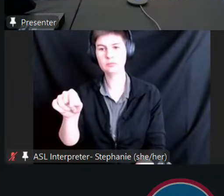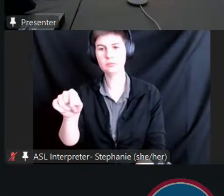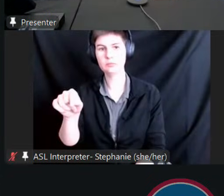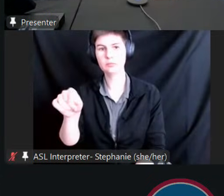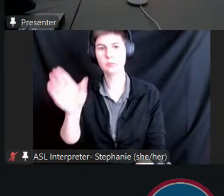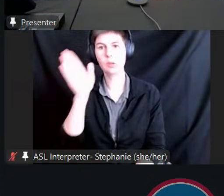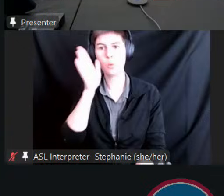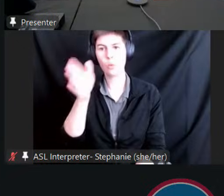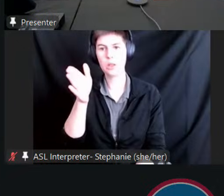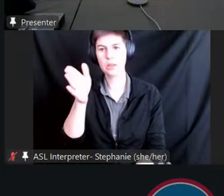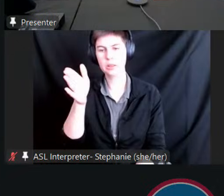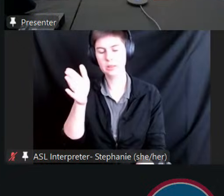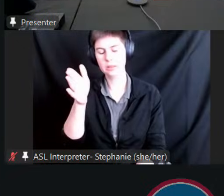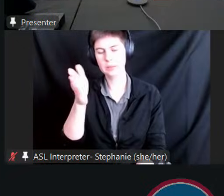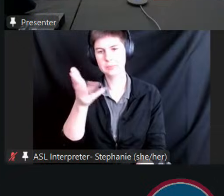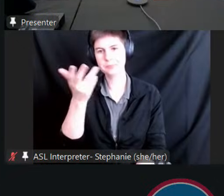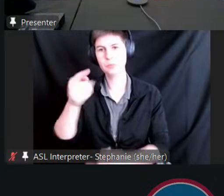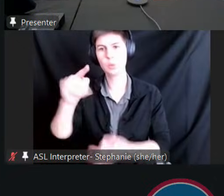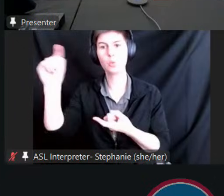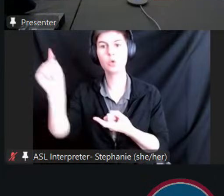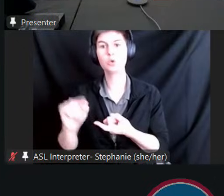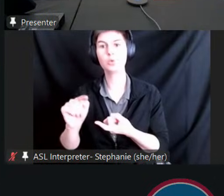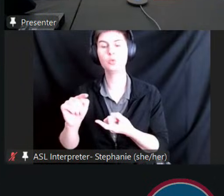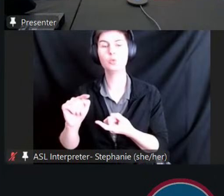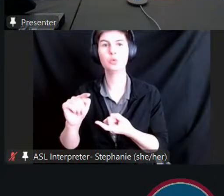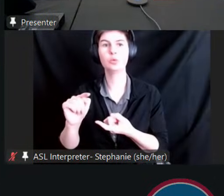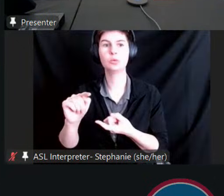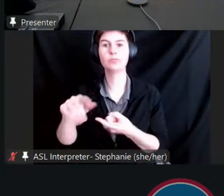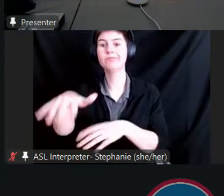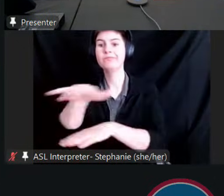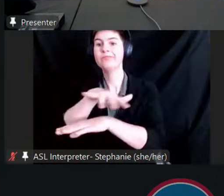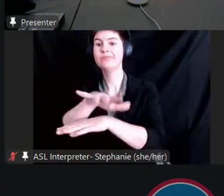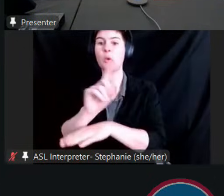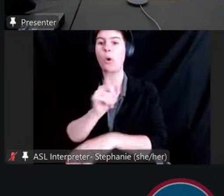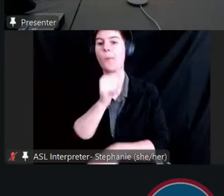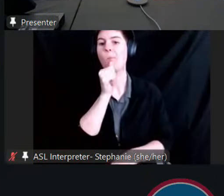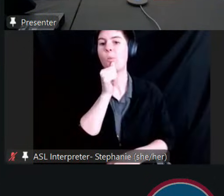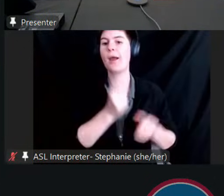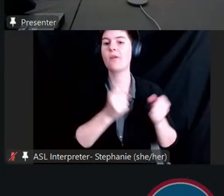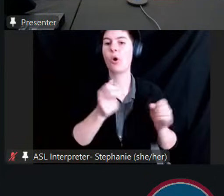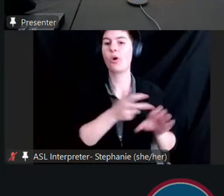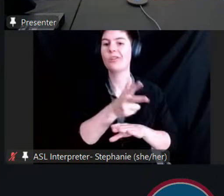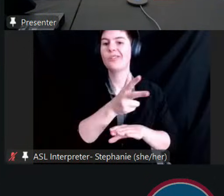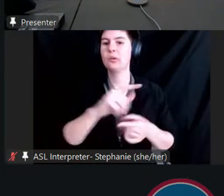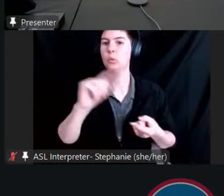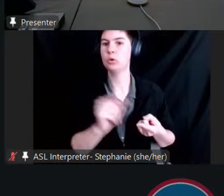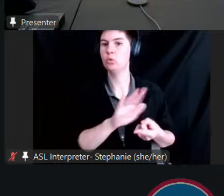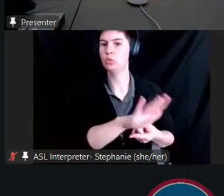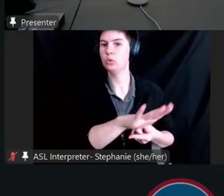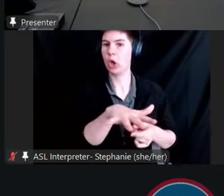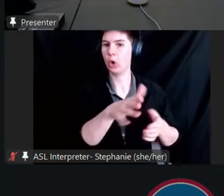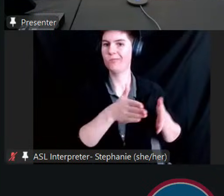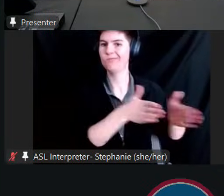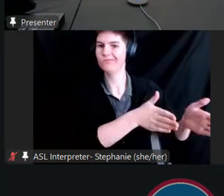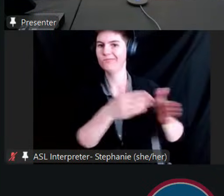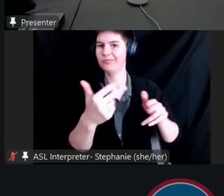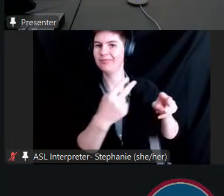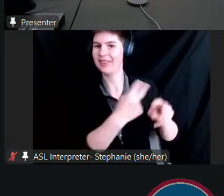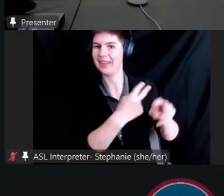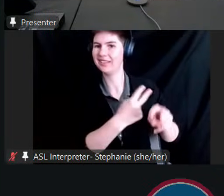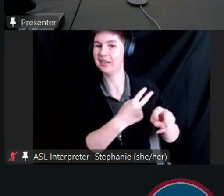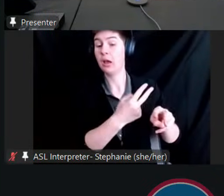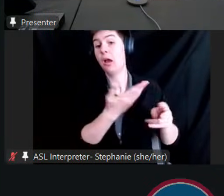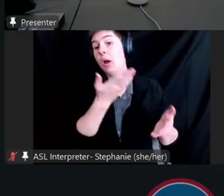some of the space that's available for private cars. So it would maybe help reduce some of those speeds a little